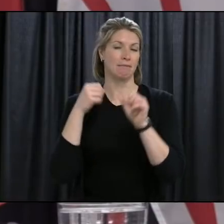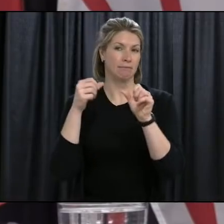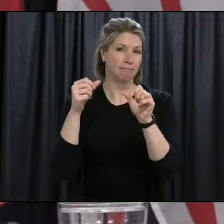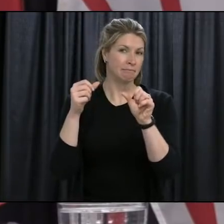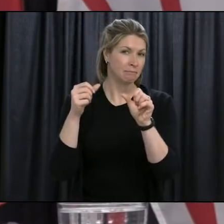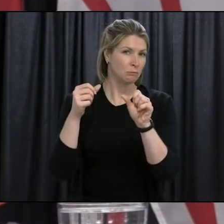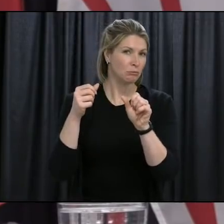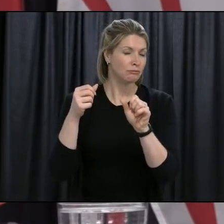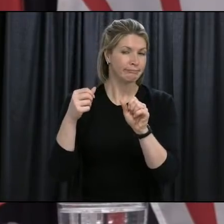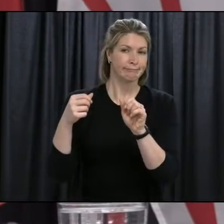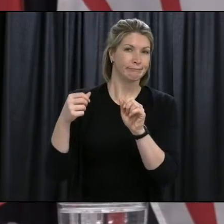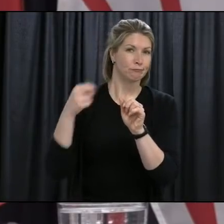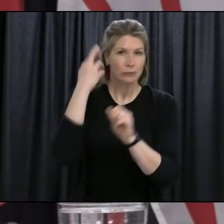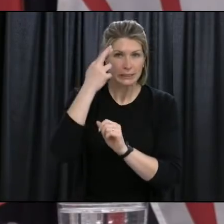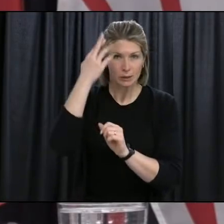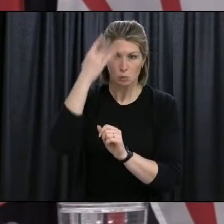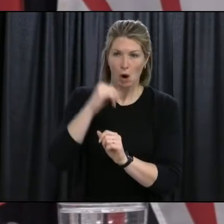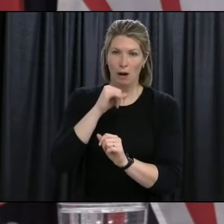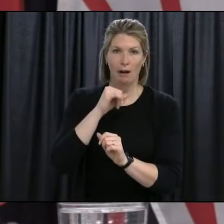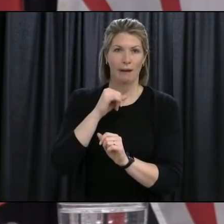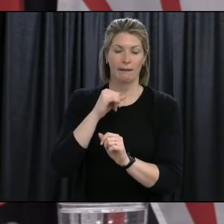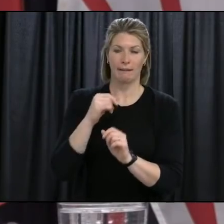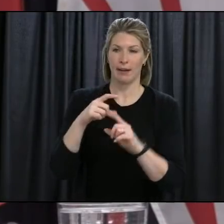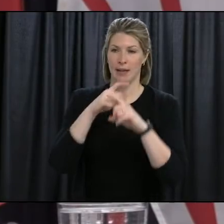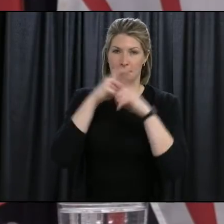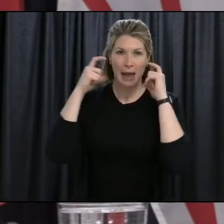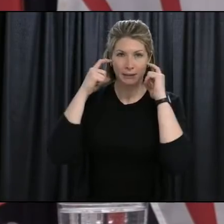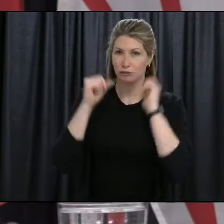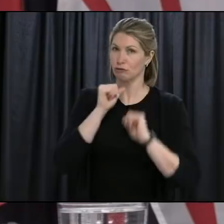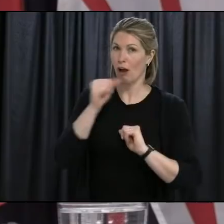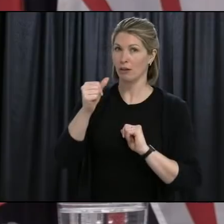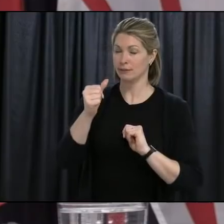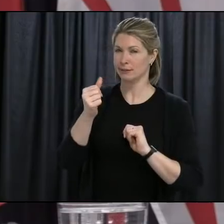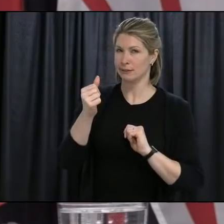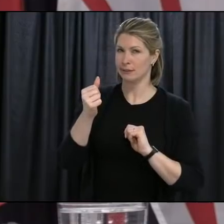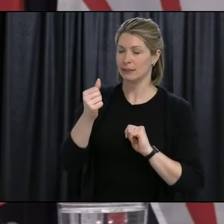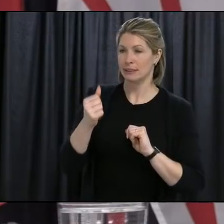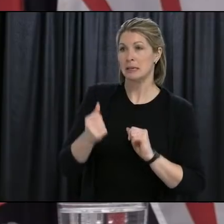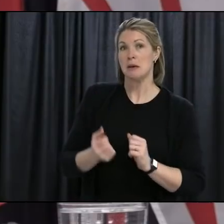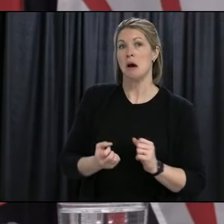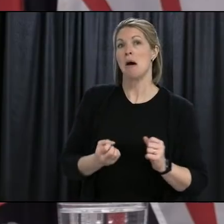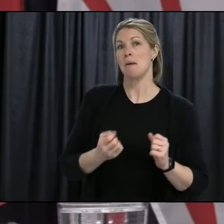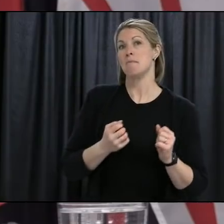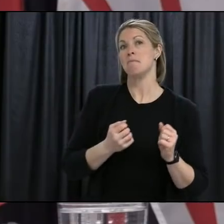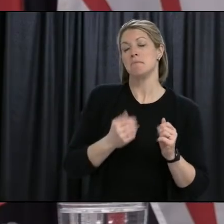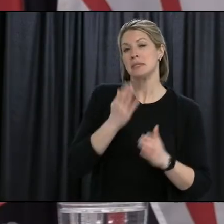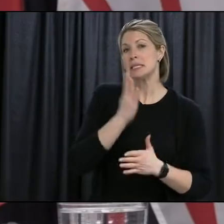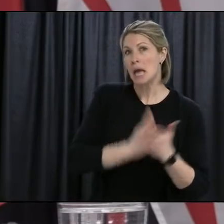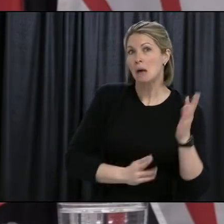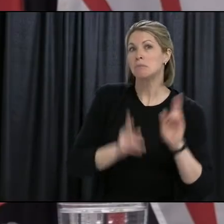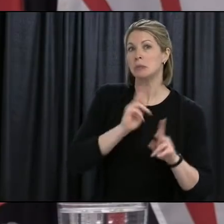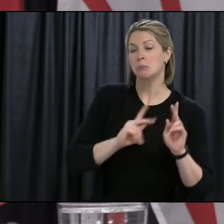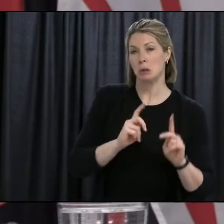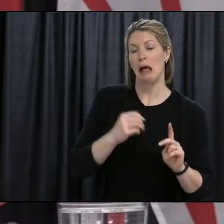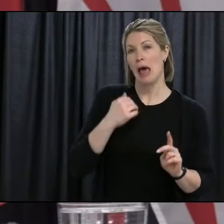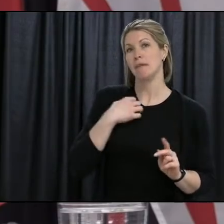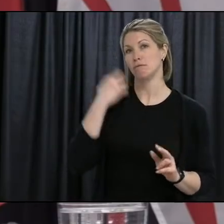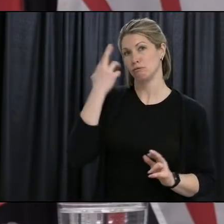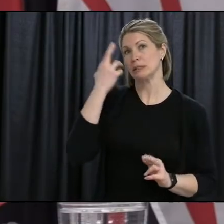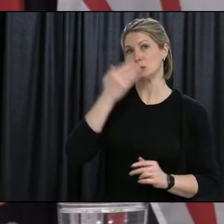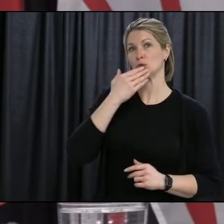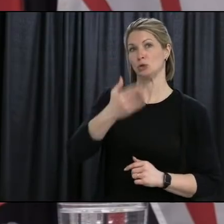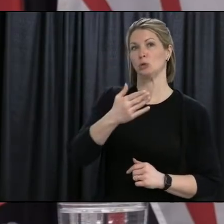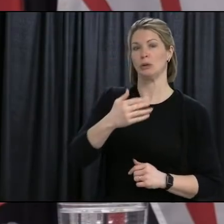a reason not to wear a mask? And oftentimes there is. Like we suggested, mental health issues,